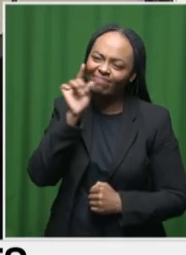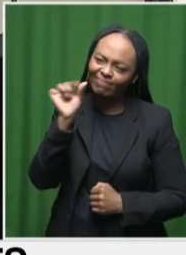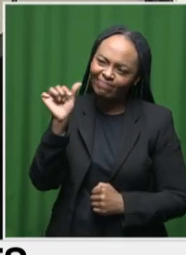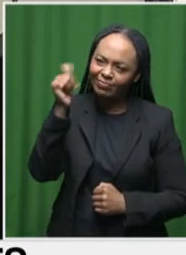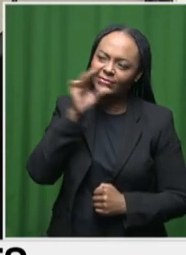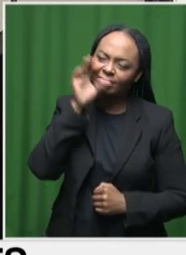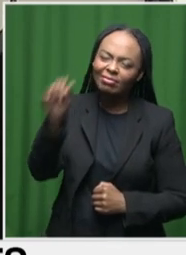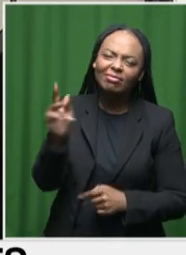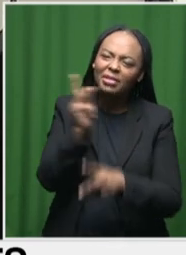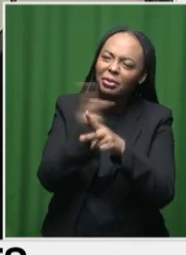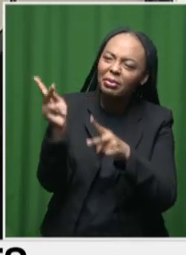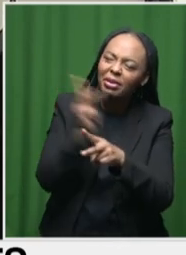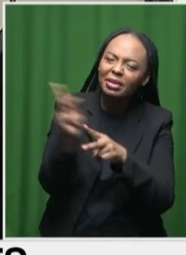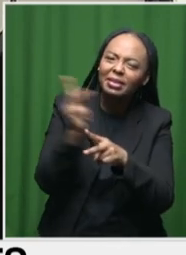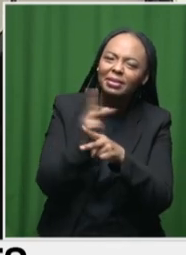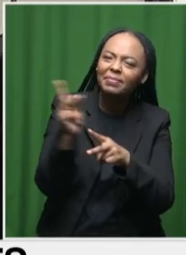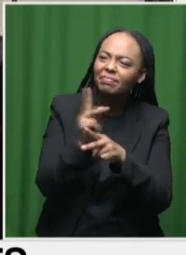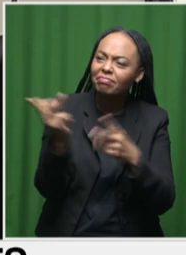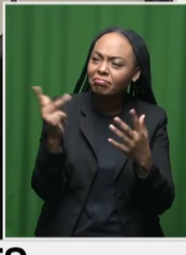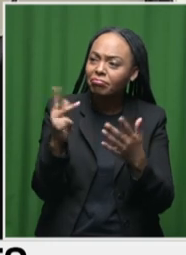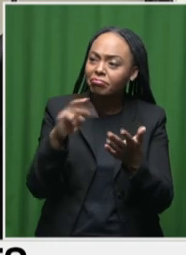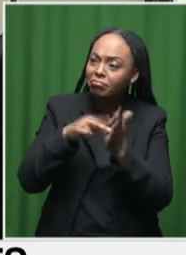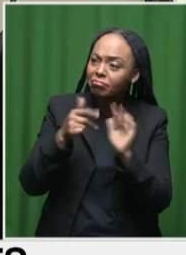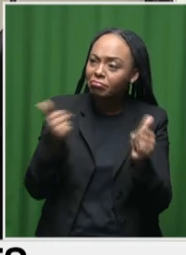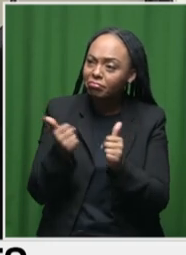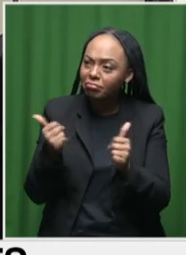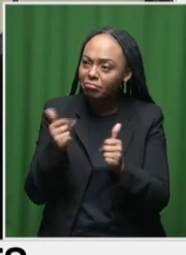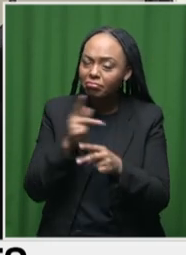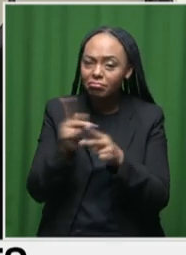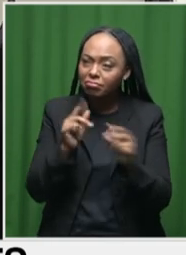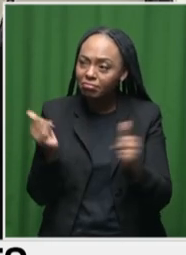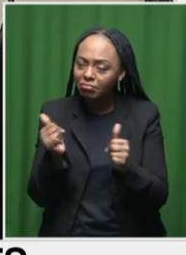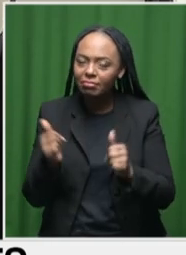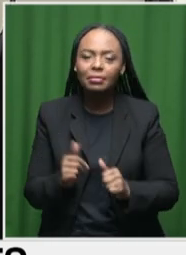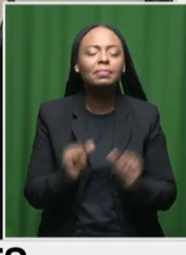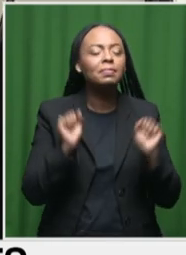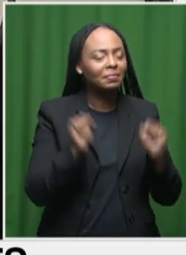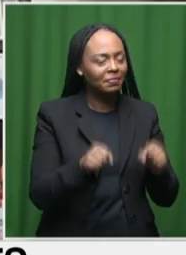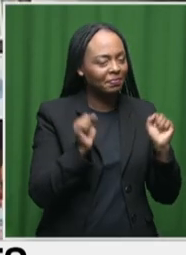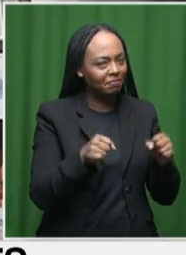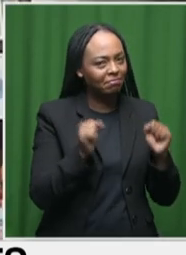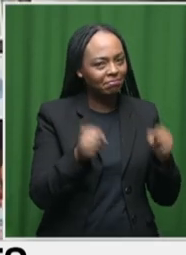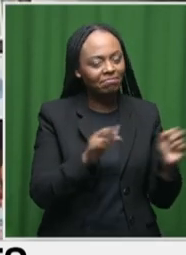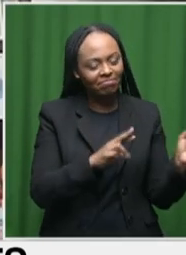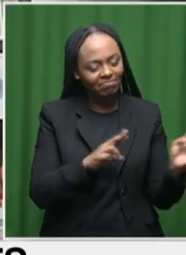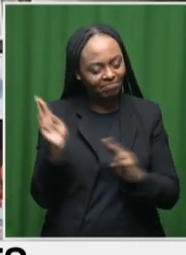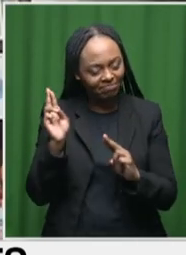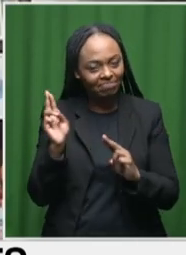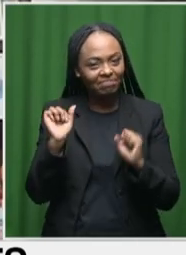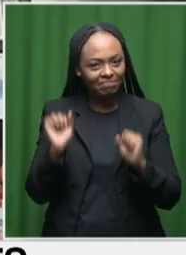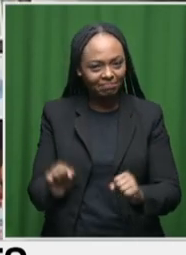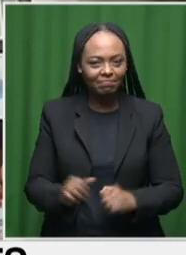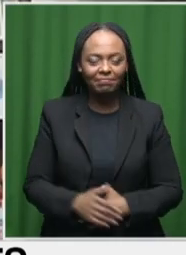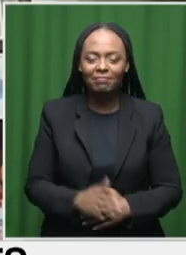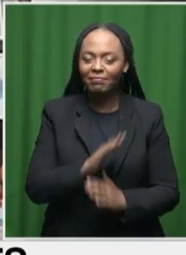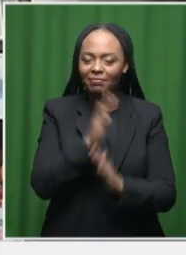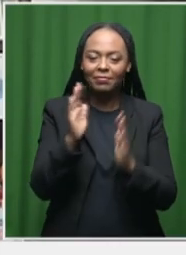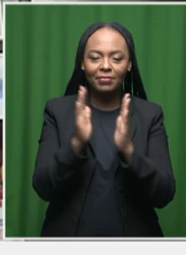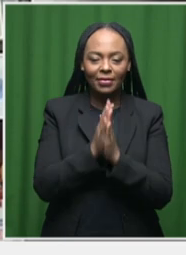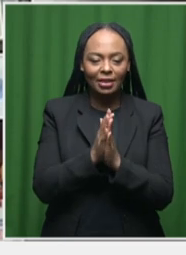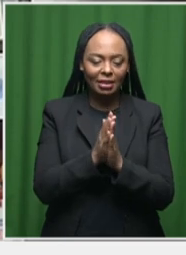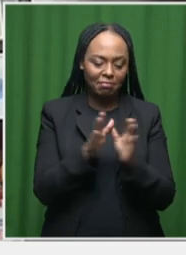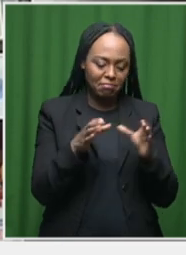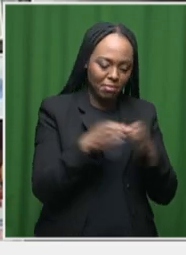the preparations. Are you on track? Very much so, Sakina. We have had all our elections amongst